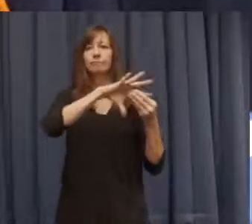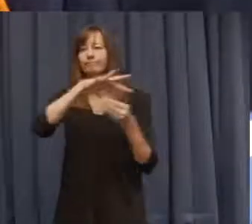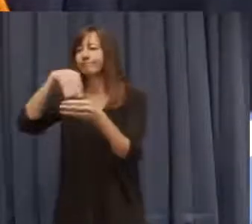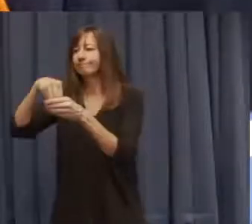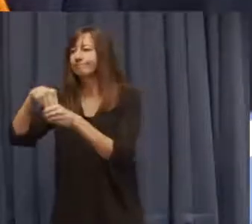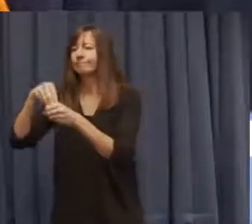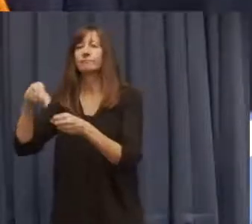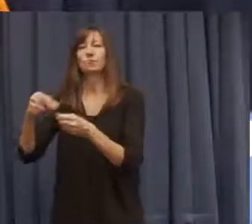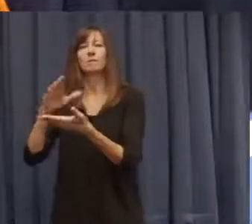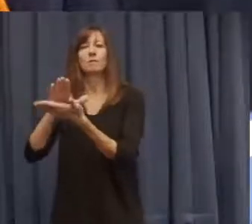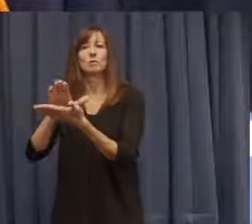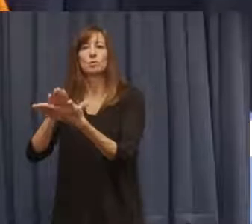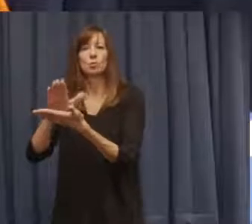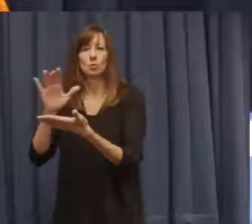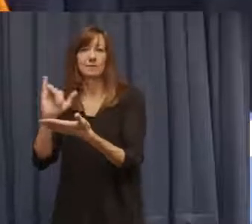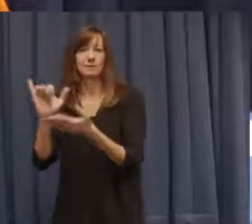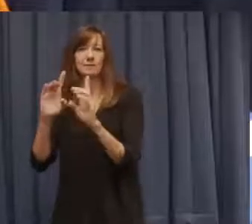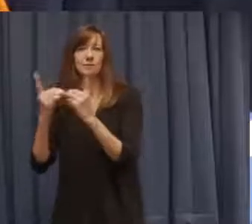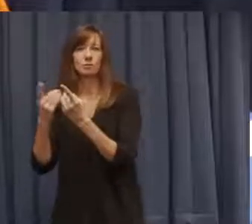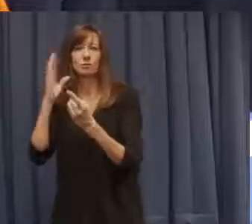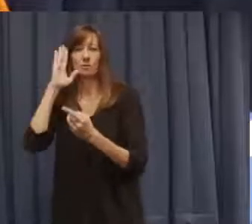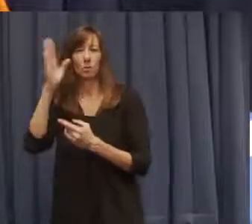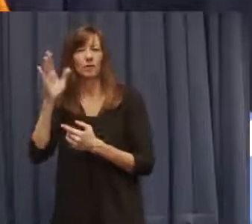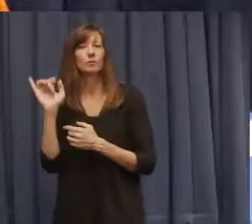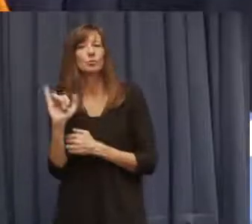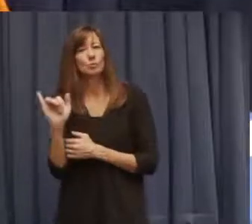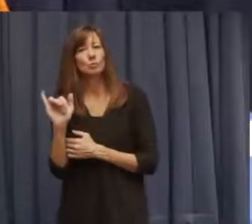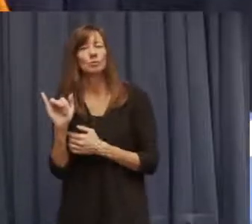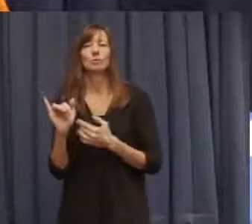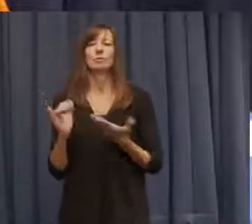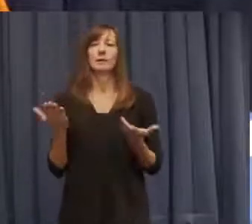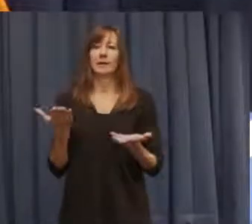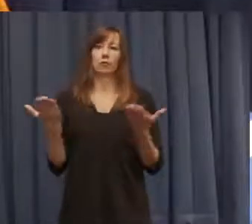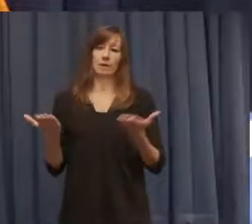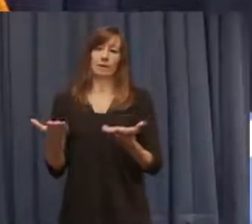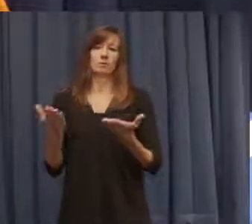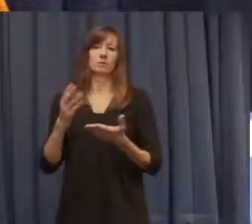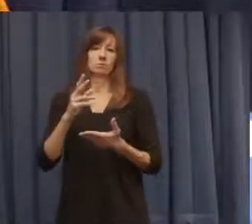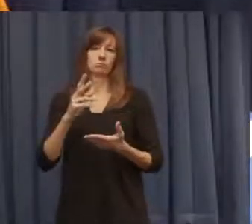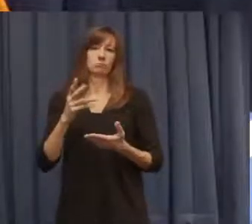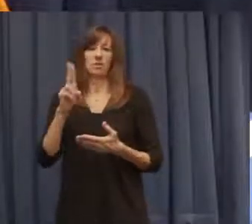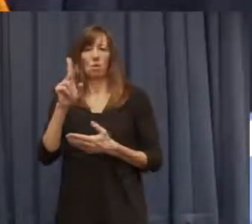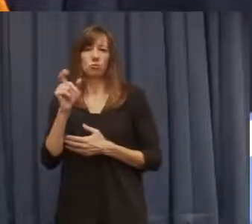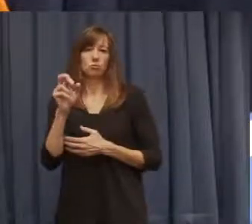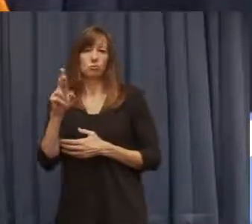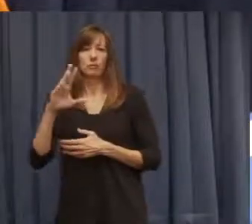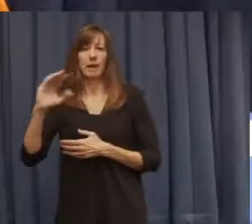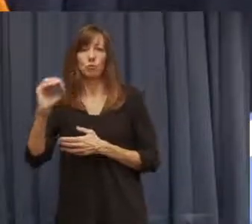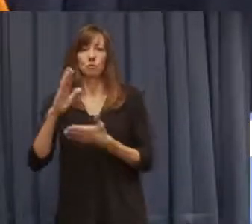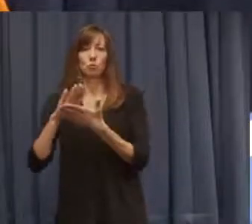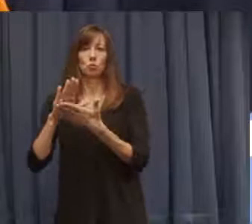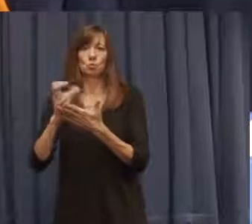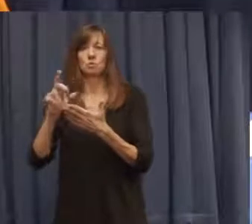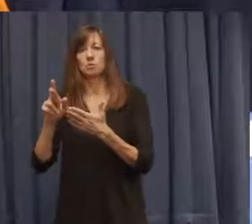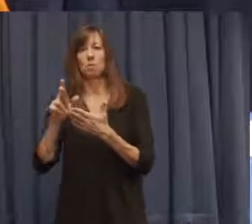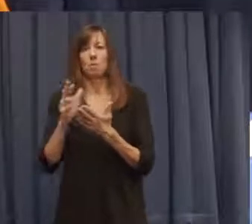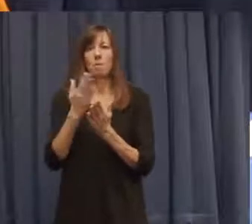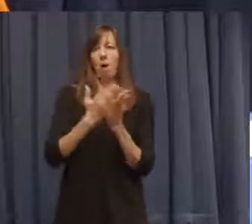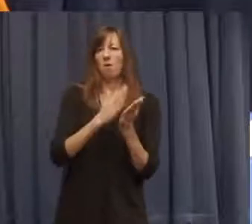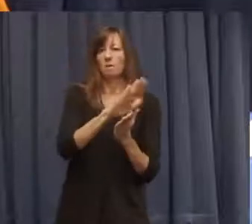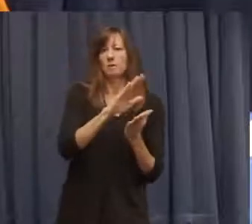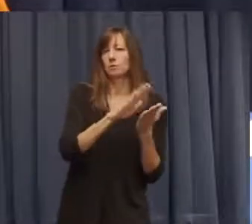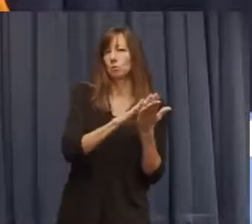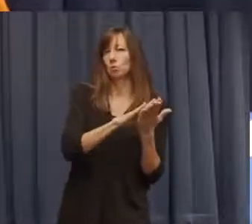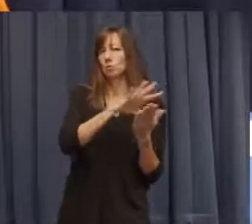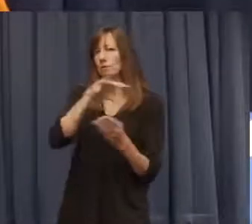are either fully in or partially in Ulster County. In our health department, we have one individual